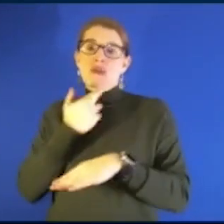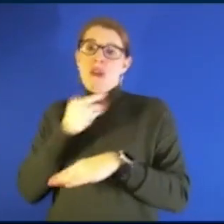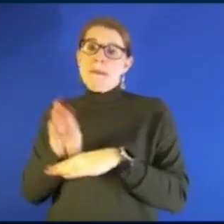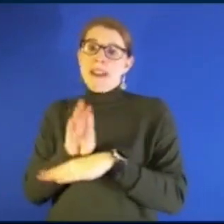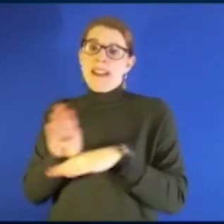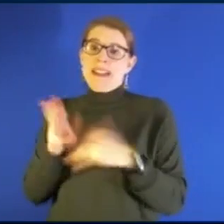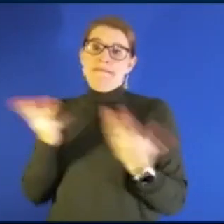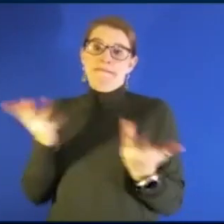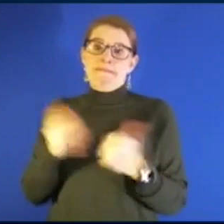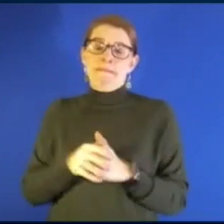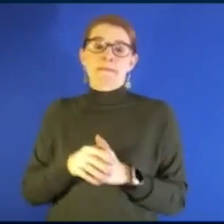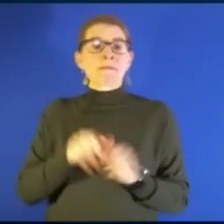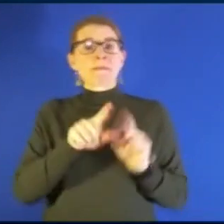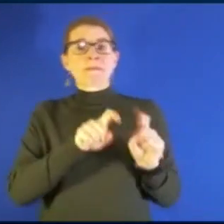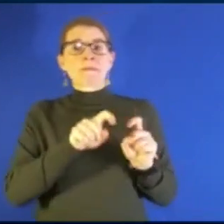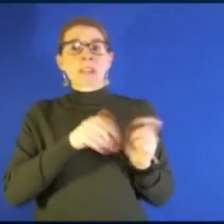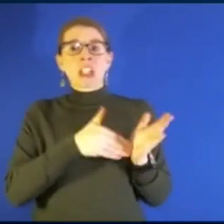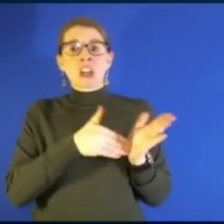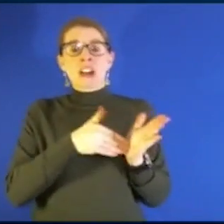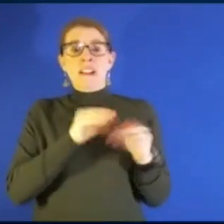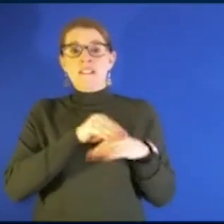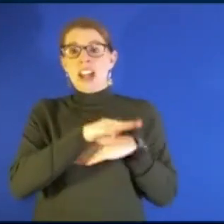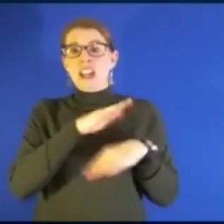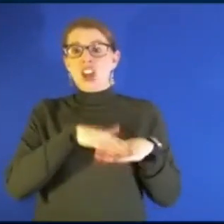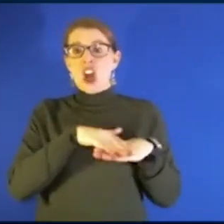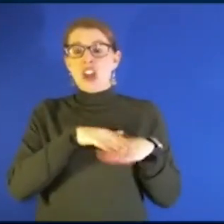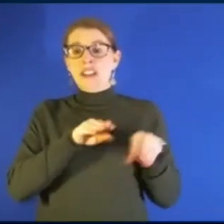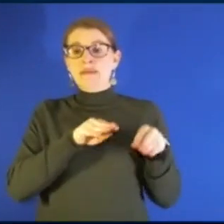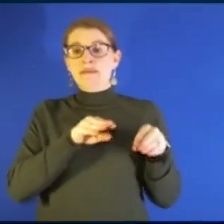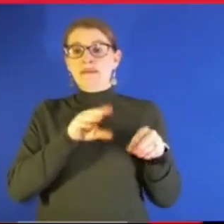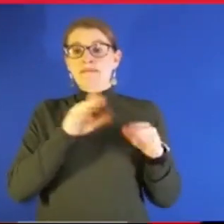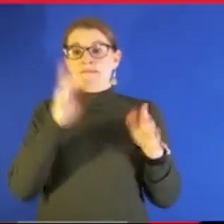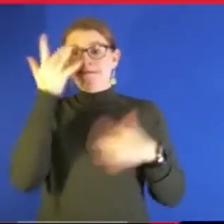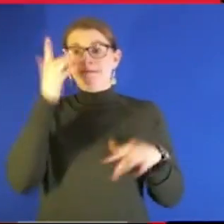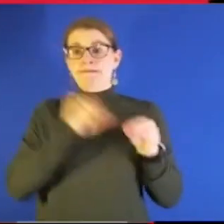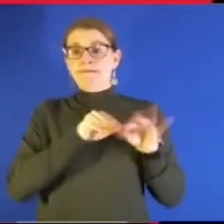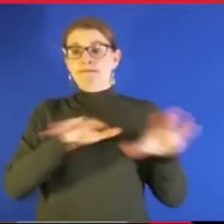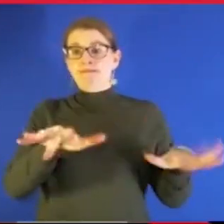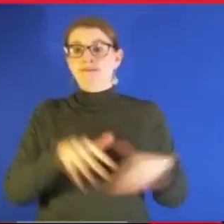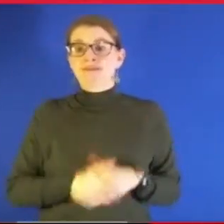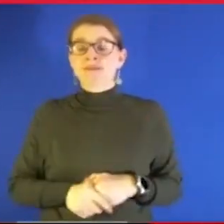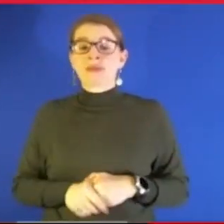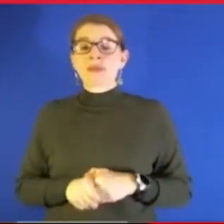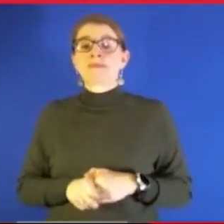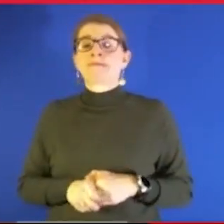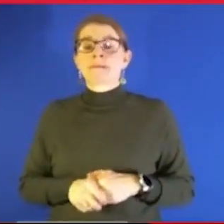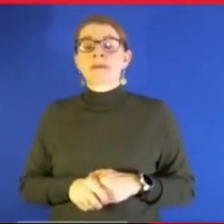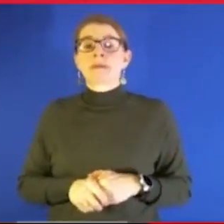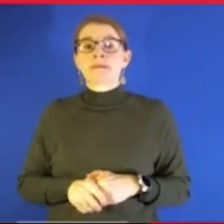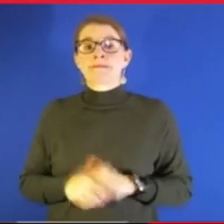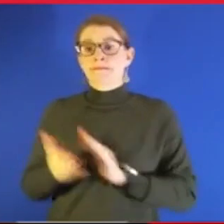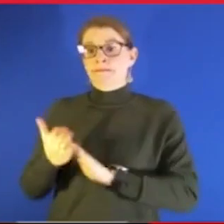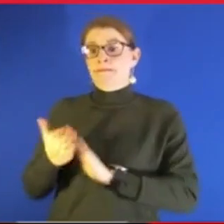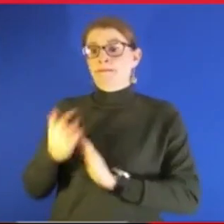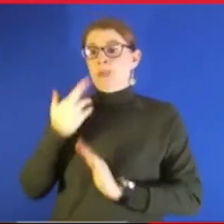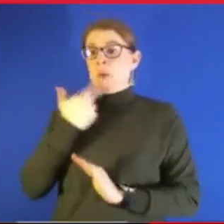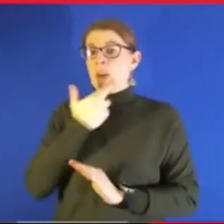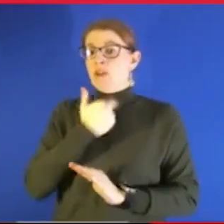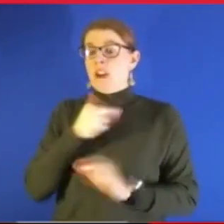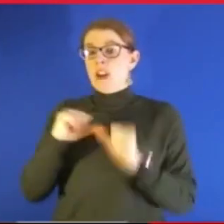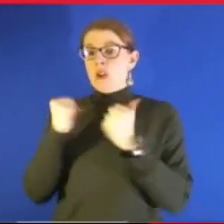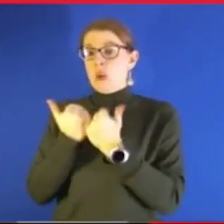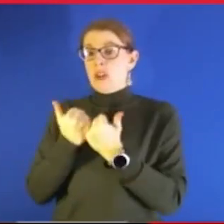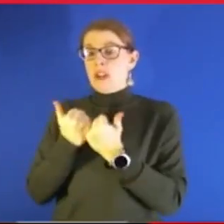docs what kind of effect might that have on the surge? Yeah, kudos to the Restaurant Association. I